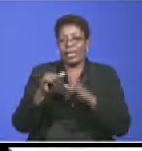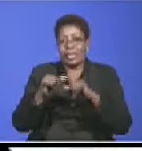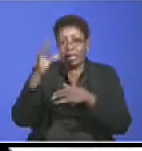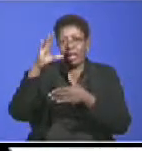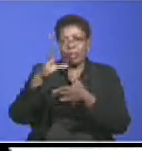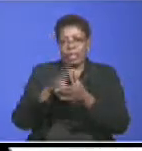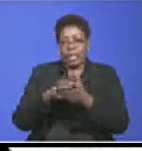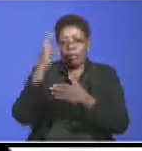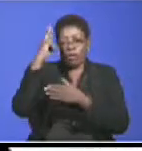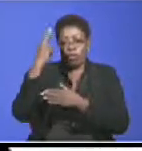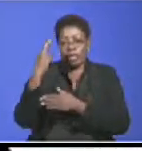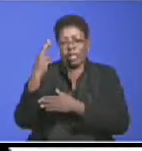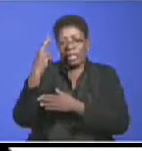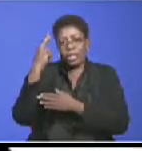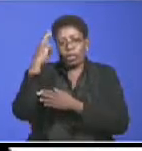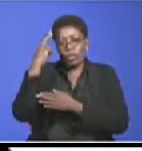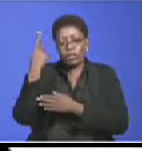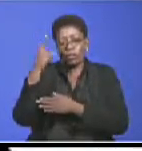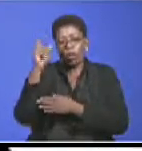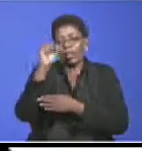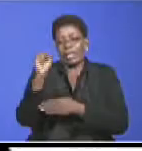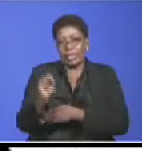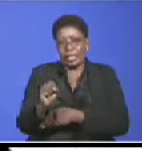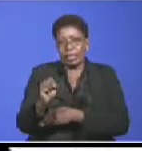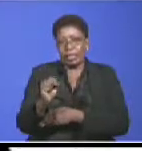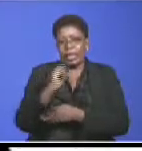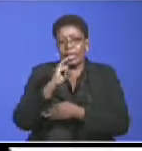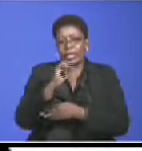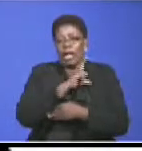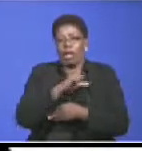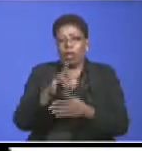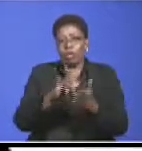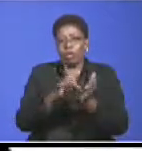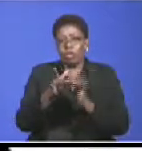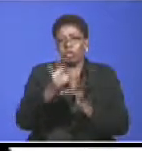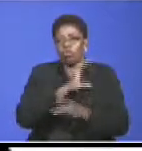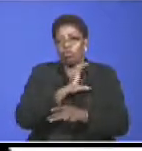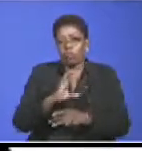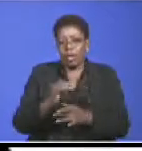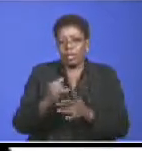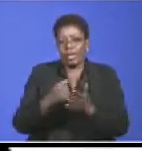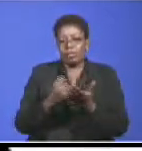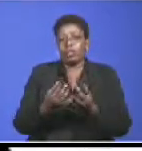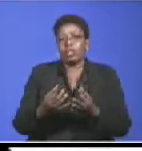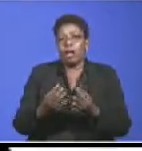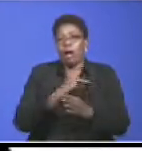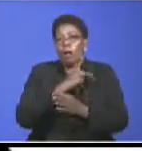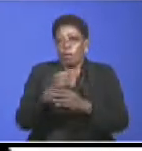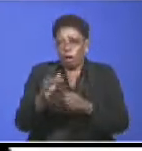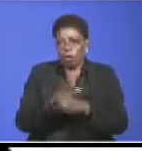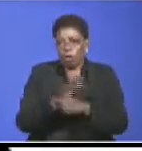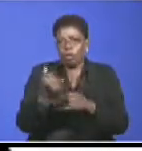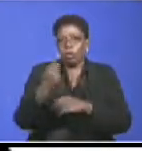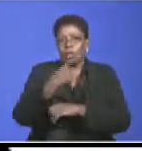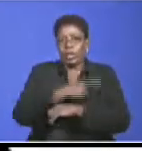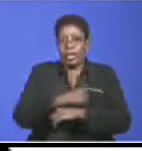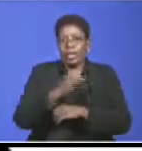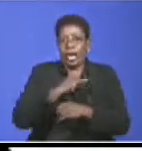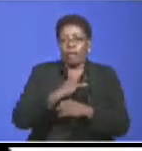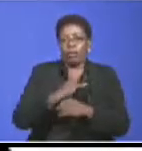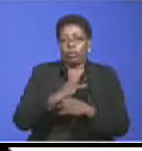for the season, which is our Lord and Savior, Jesus Christ. It was a powerful outing today. I was